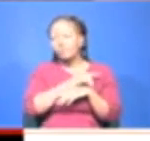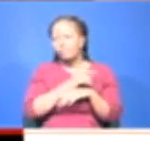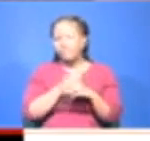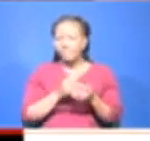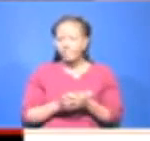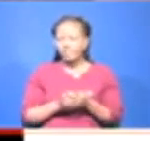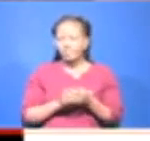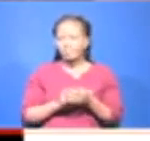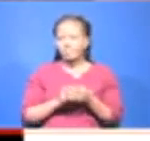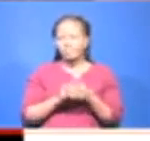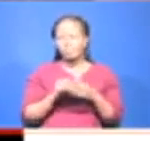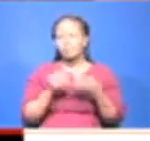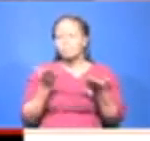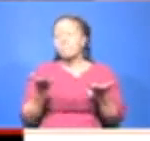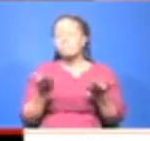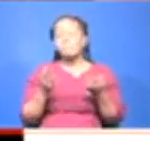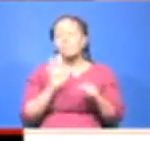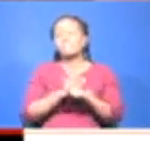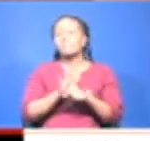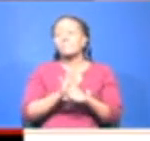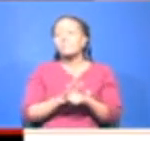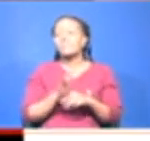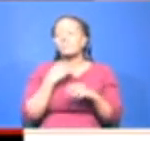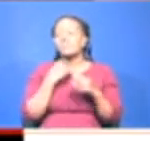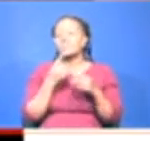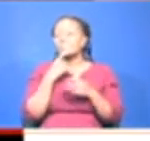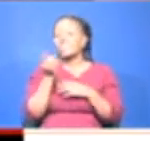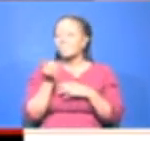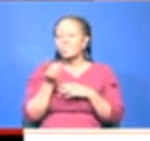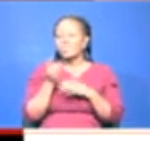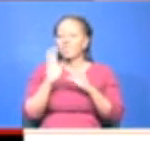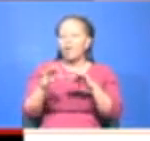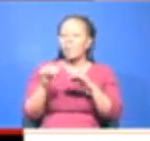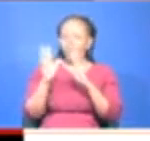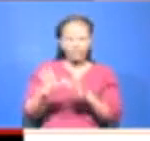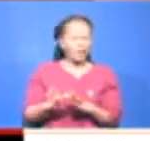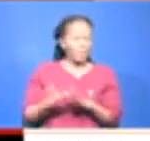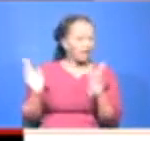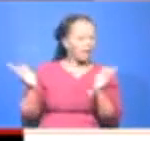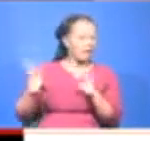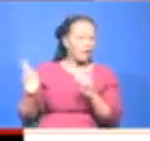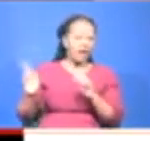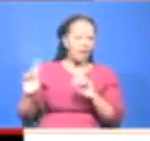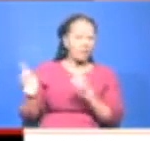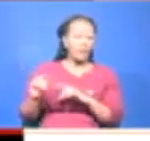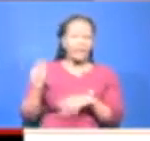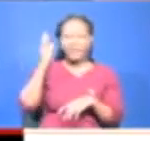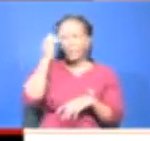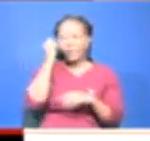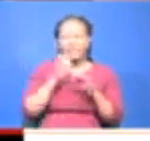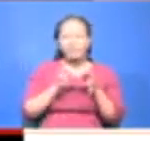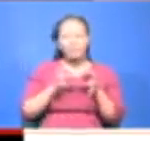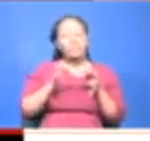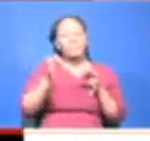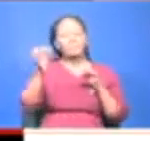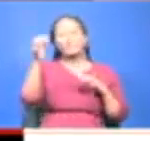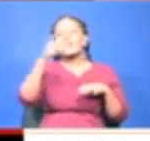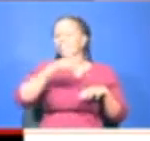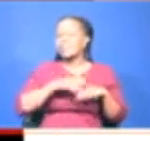hardly are you likely to hear anybody telling you that I would want to be a farmer. And because for the longest time, you know, farming has been associated with